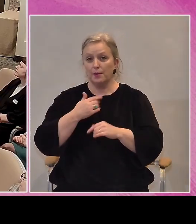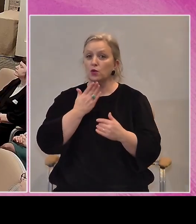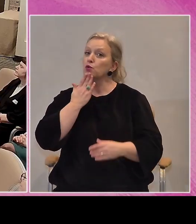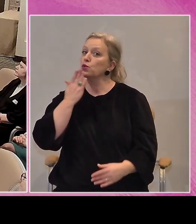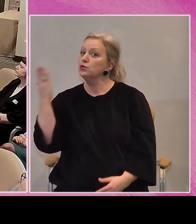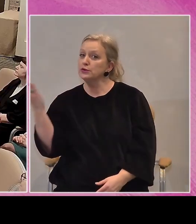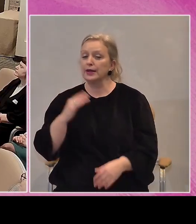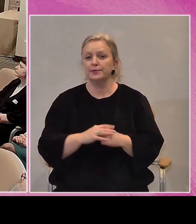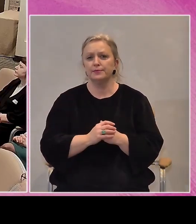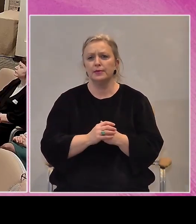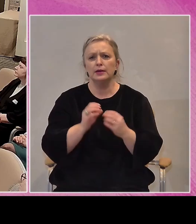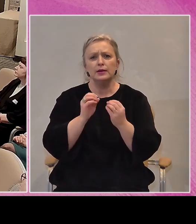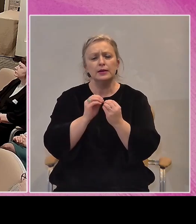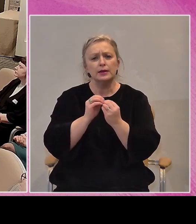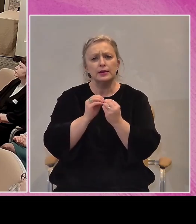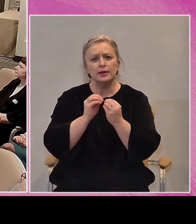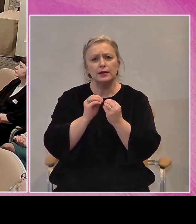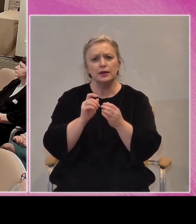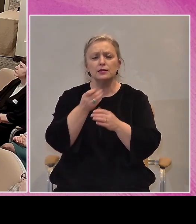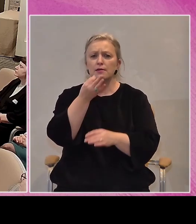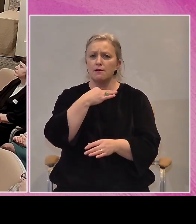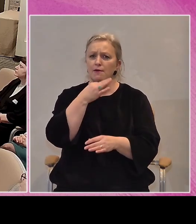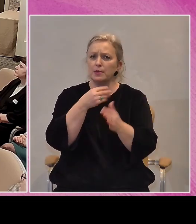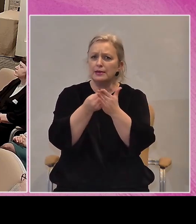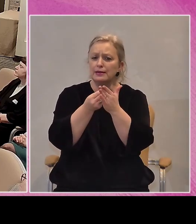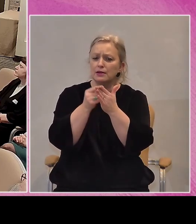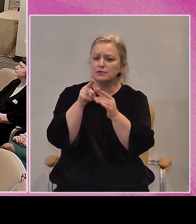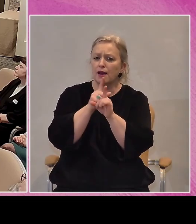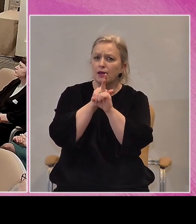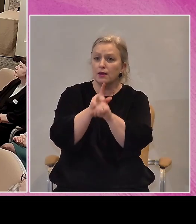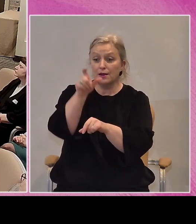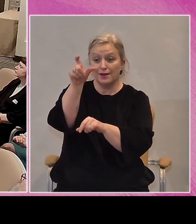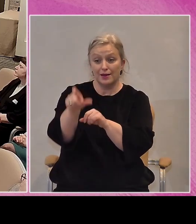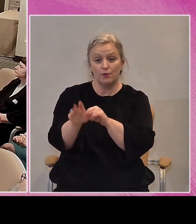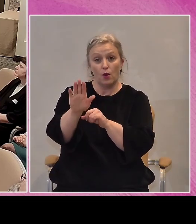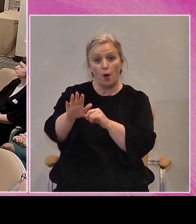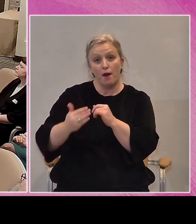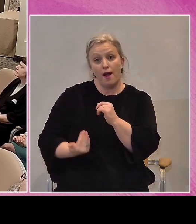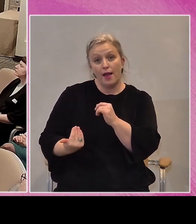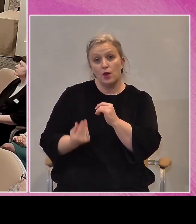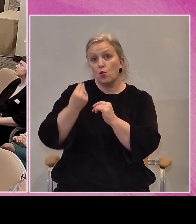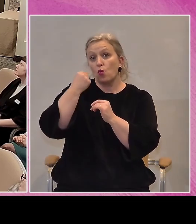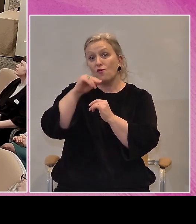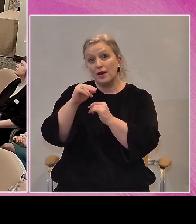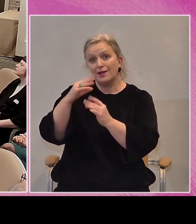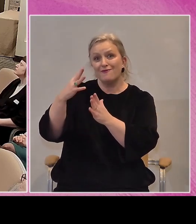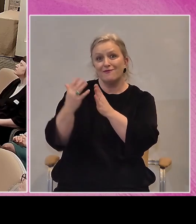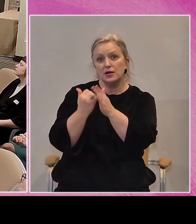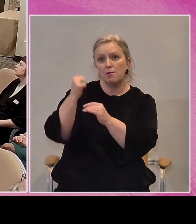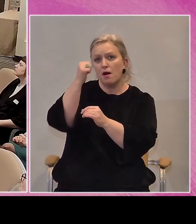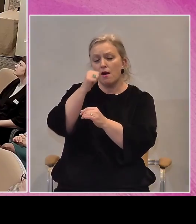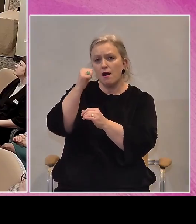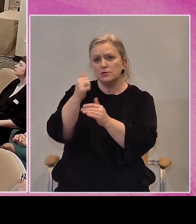Thank you for the presentation. It's me again. I'd like to ask. Oftentimes, drugs are evaluated by